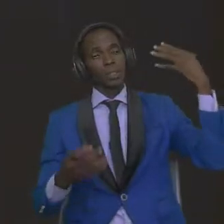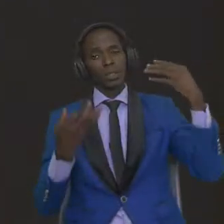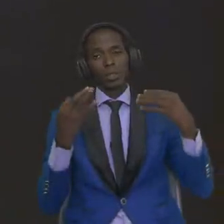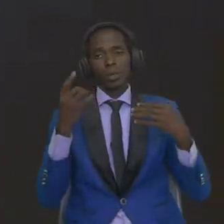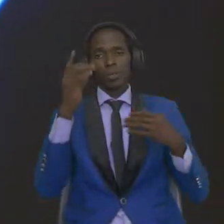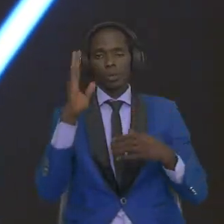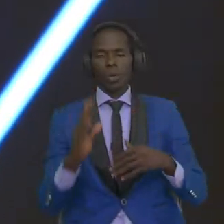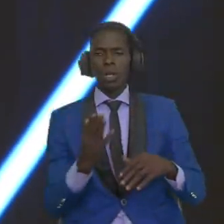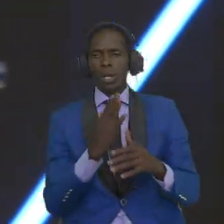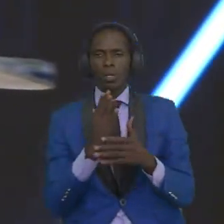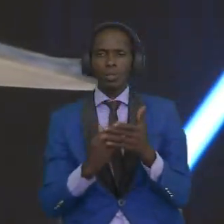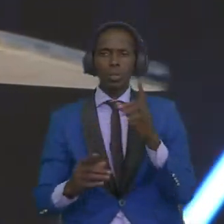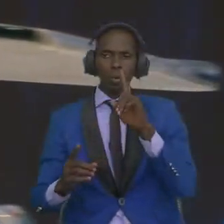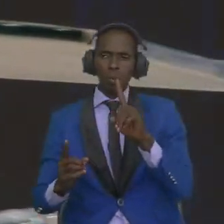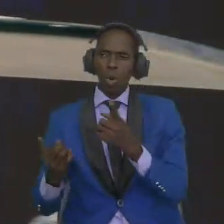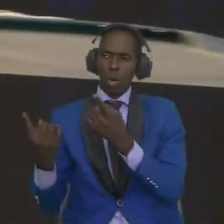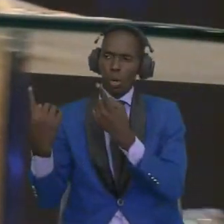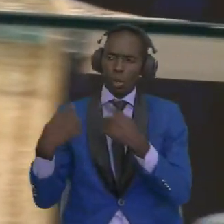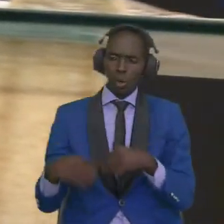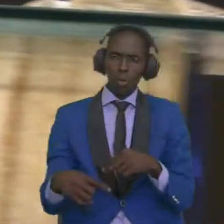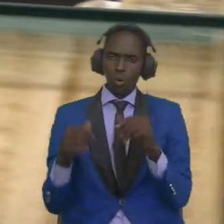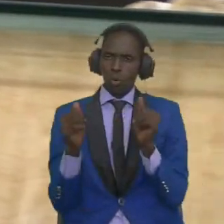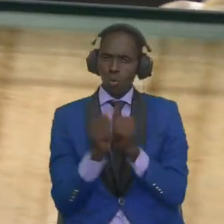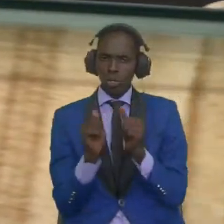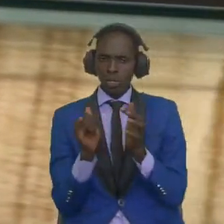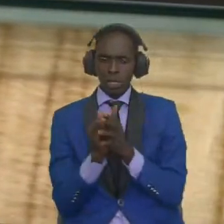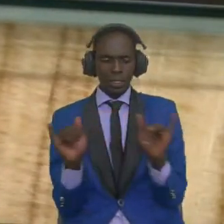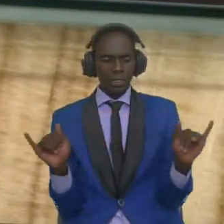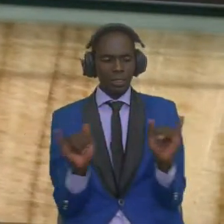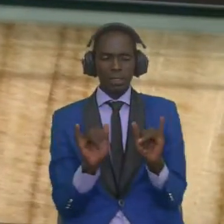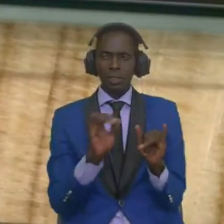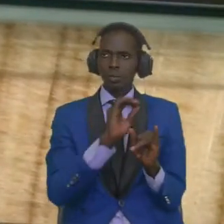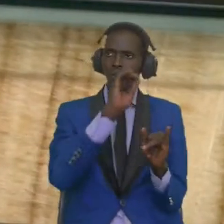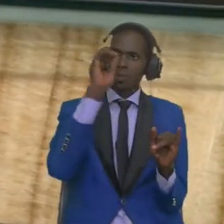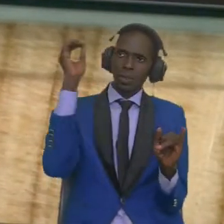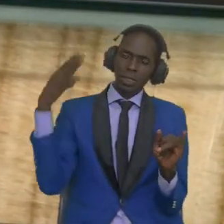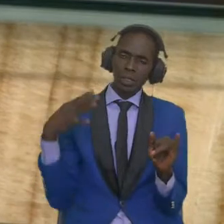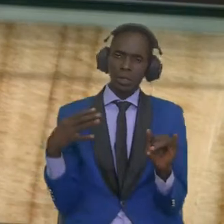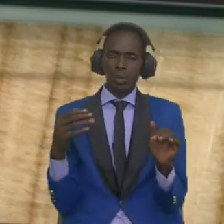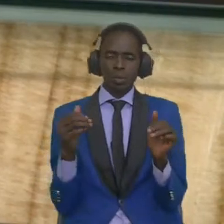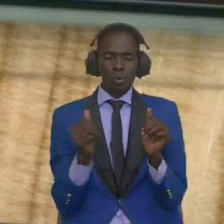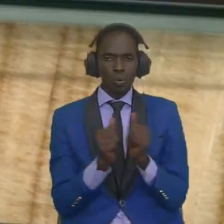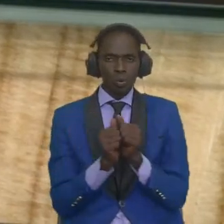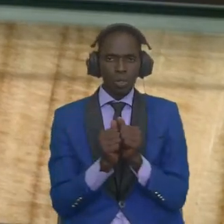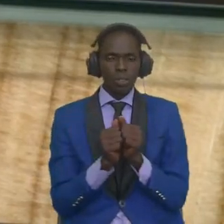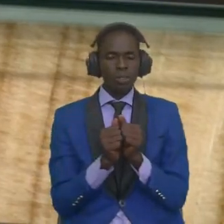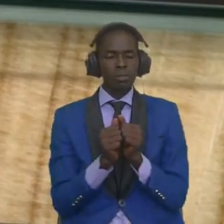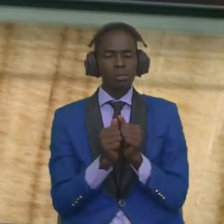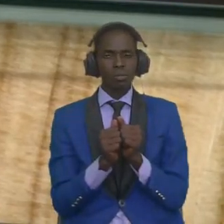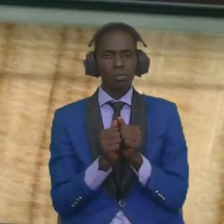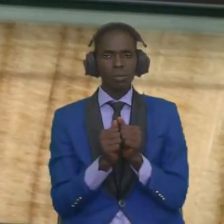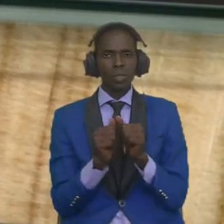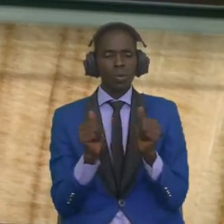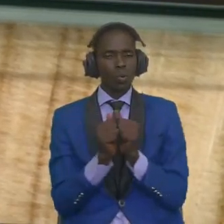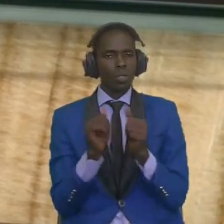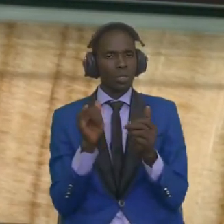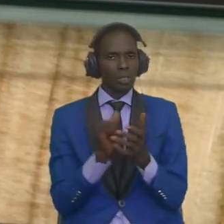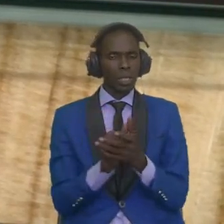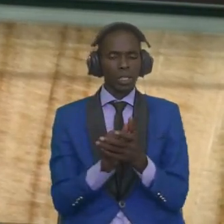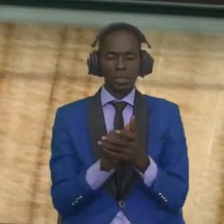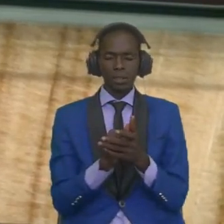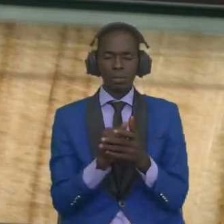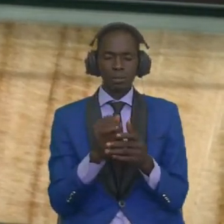comes along without grace, without prayer, without faith, without spiritual strength,